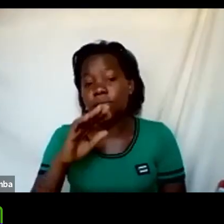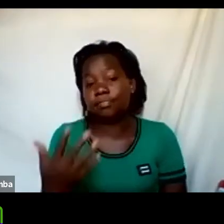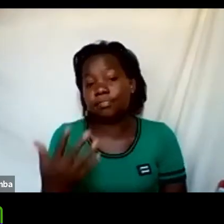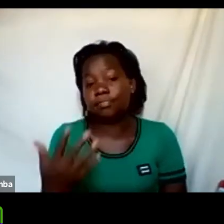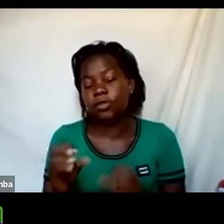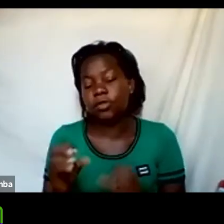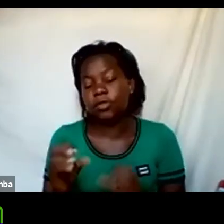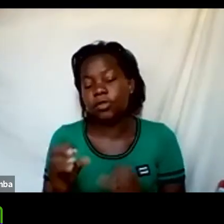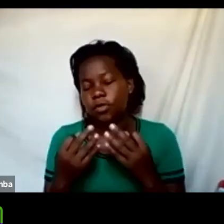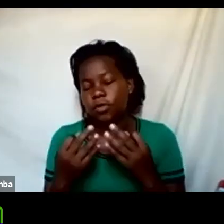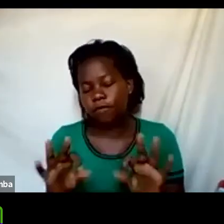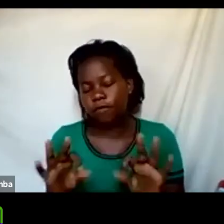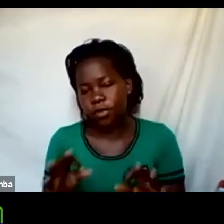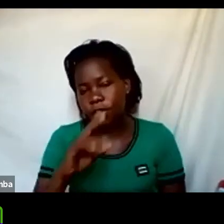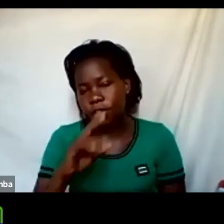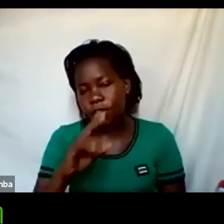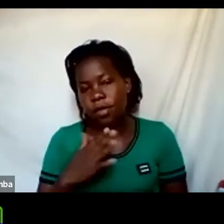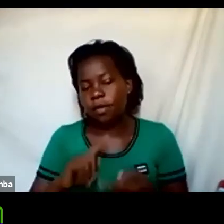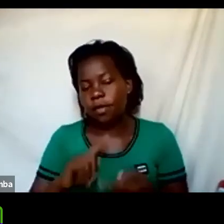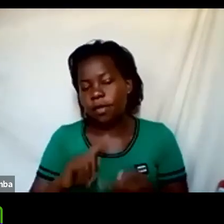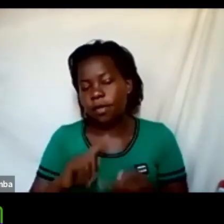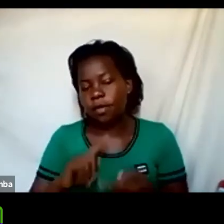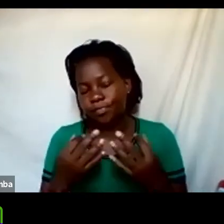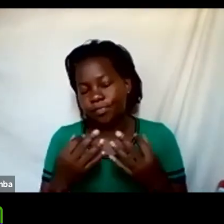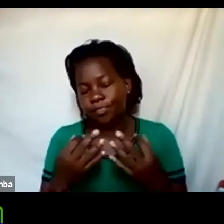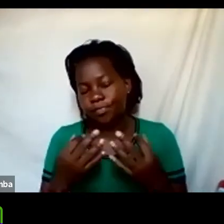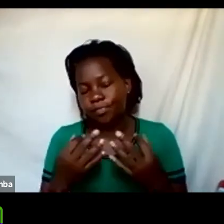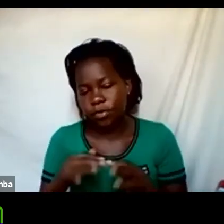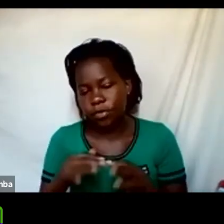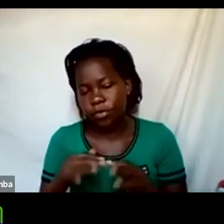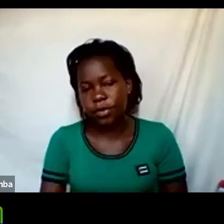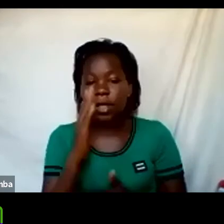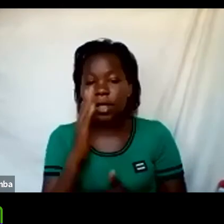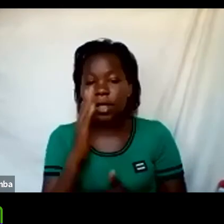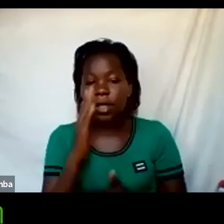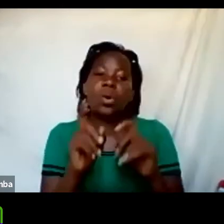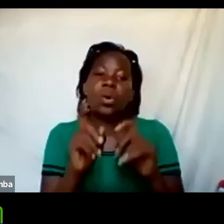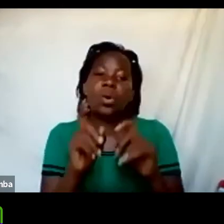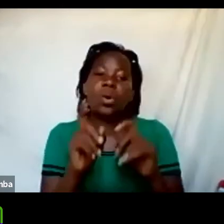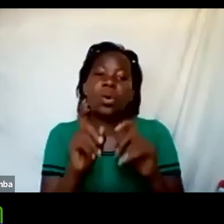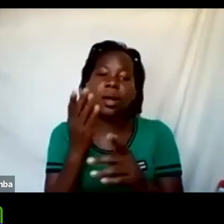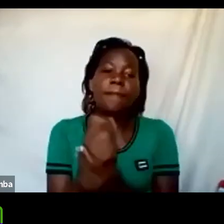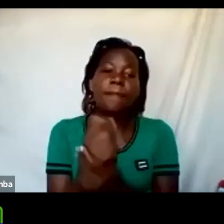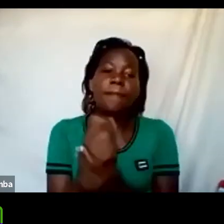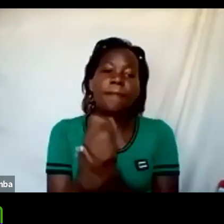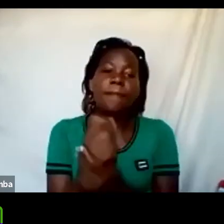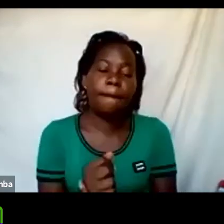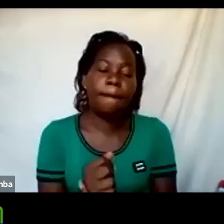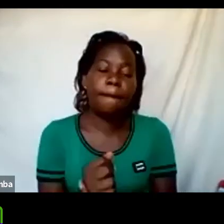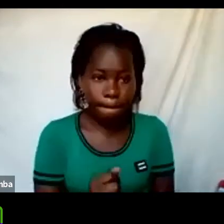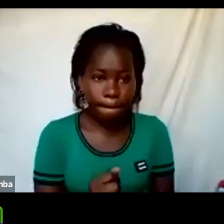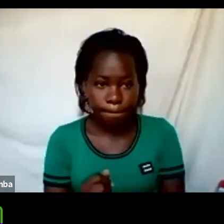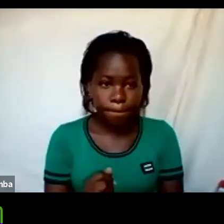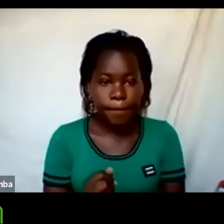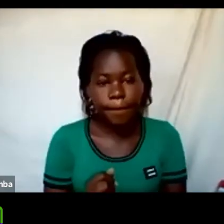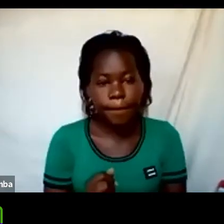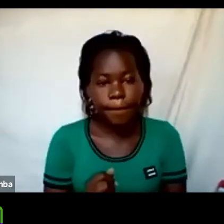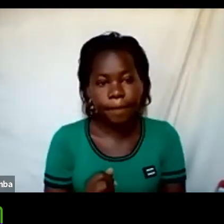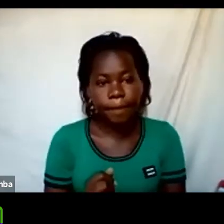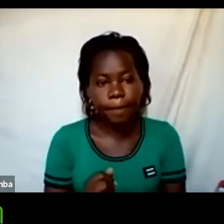to talk. But some of the questions here are, I'll go through them very quickly, and I could ask my colleagues, if I could,